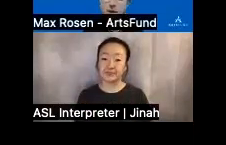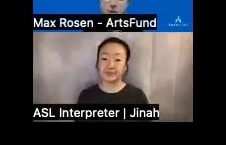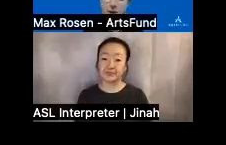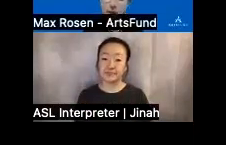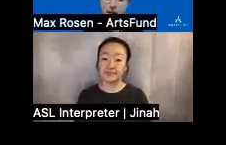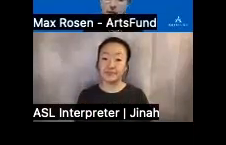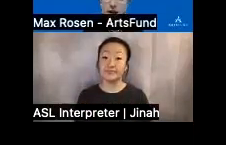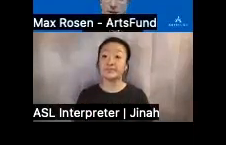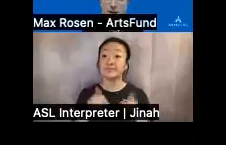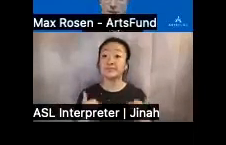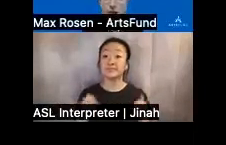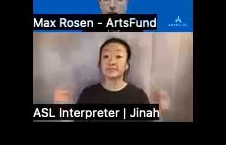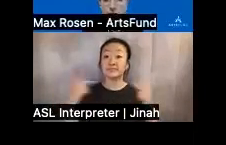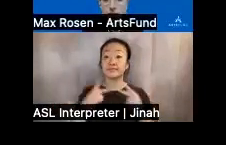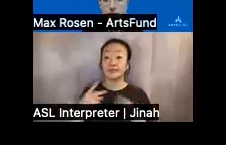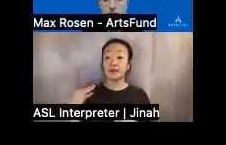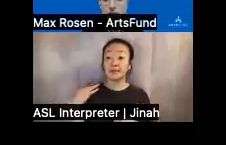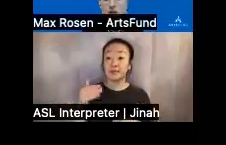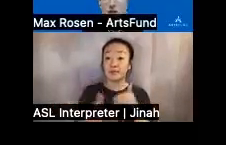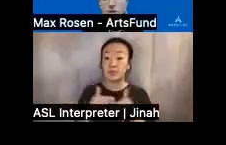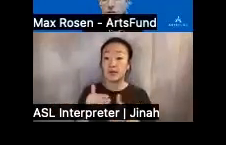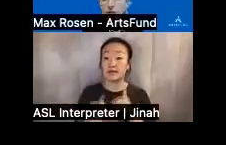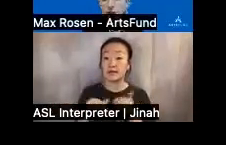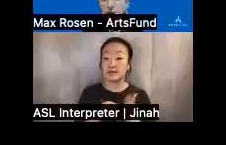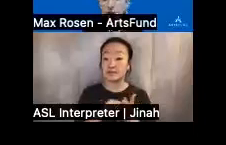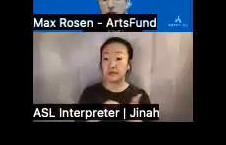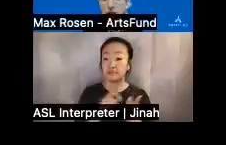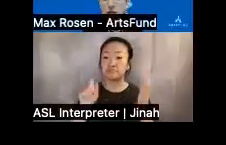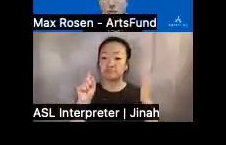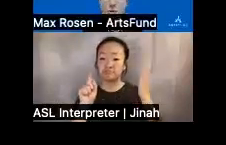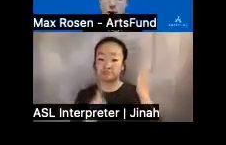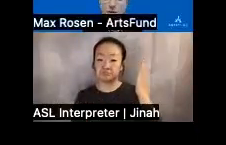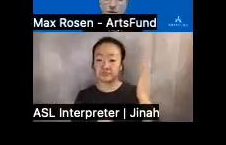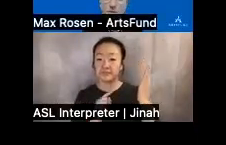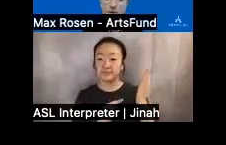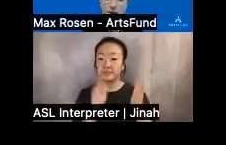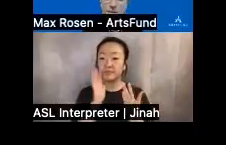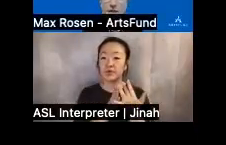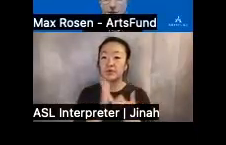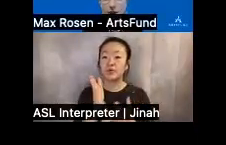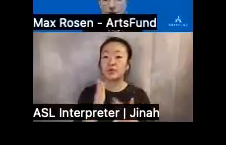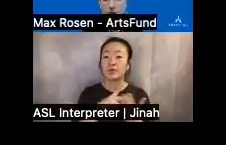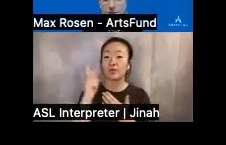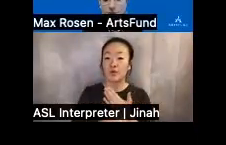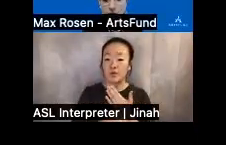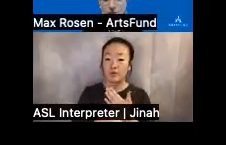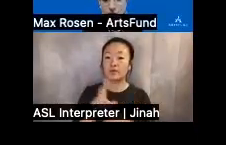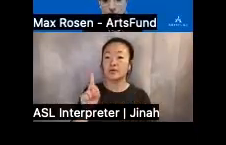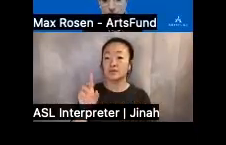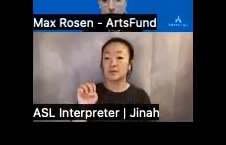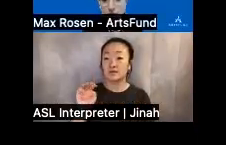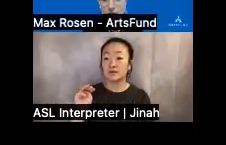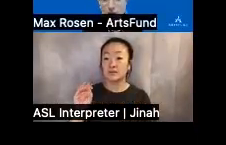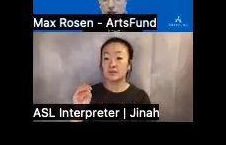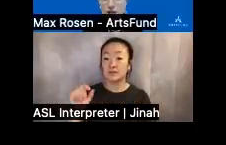I'm now brought back to the application process page. I'll scroll down and we'll walk through the program and demographics information